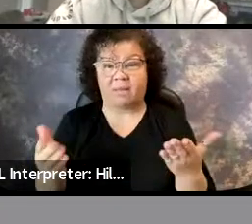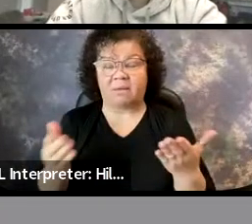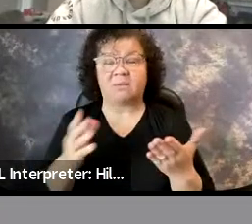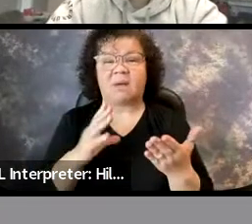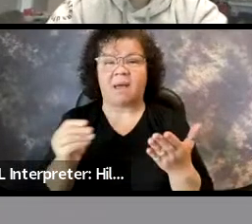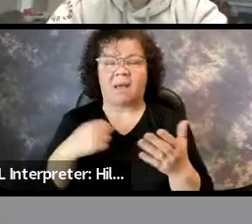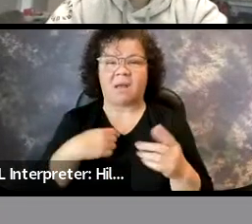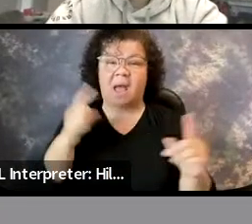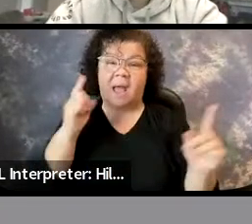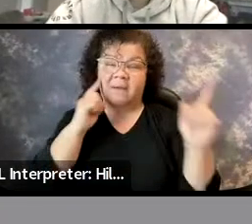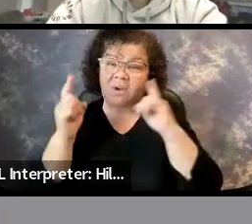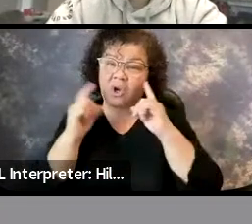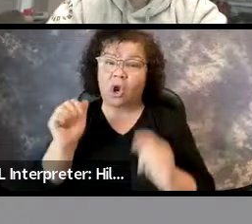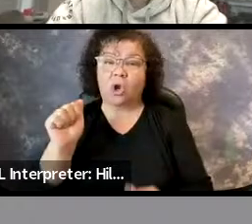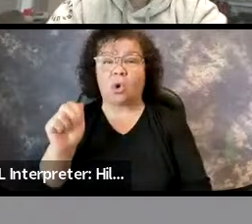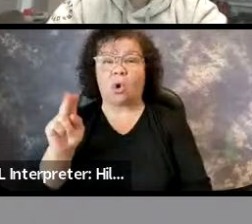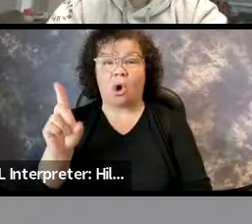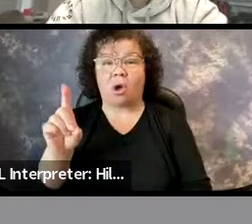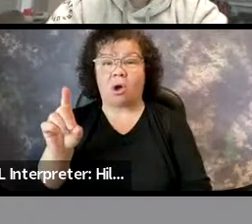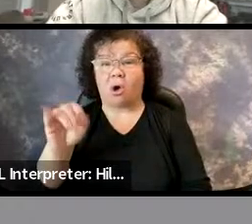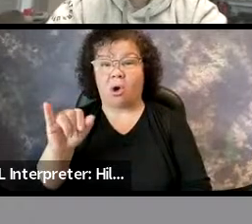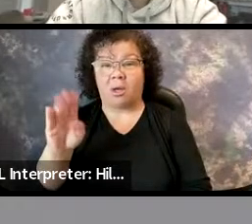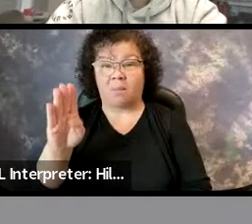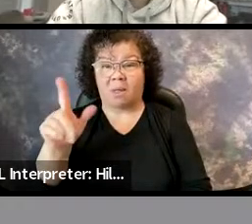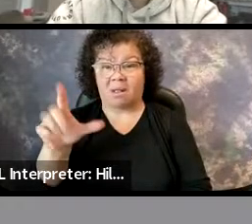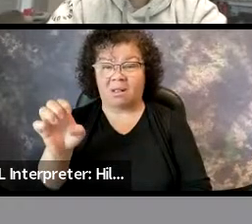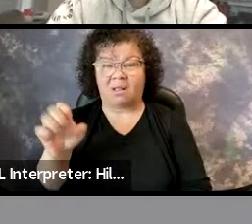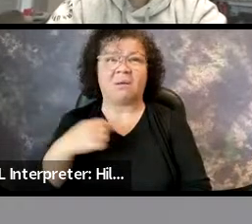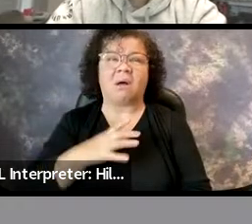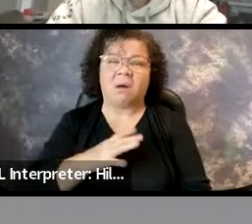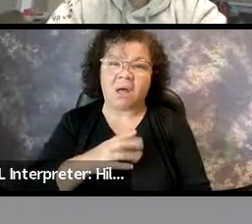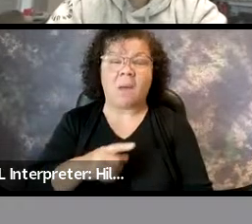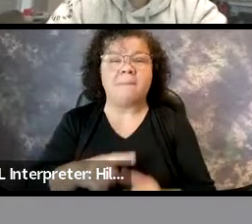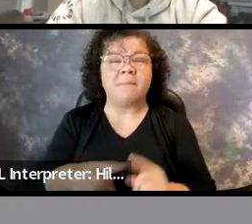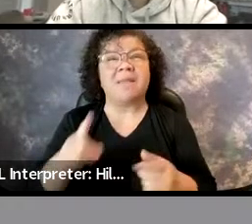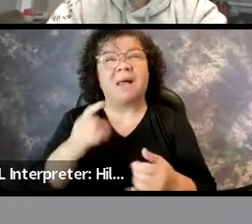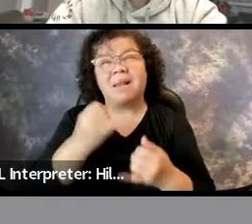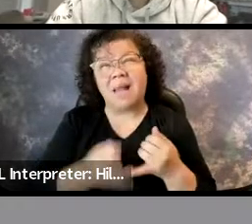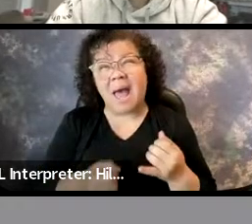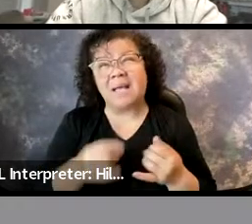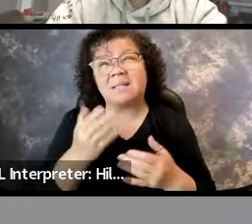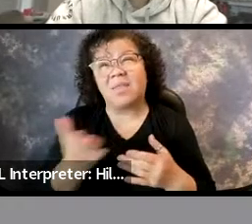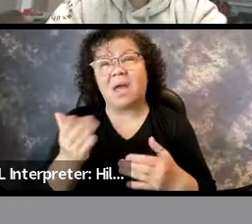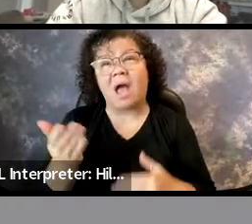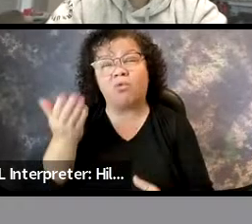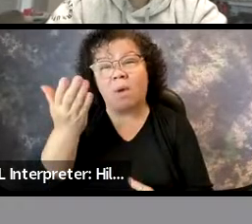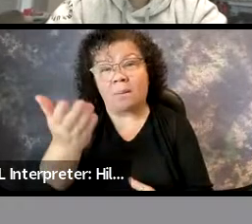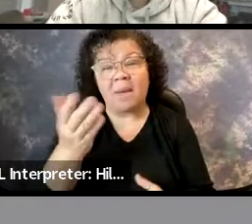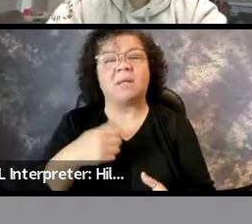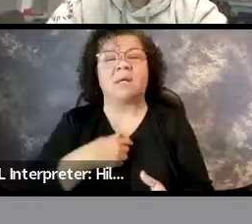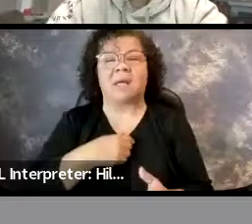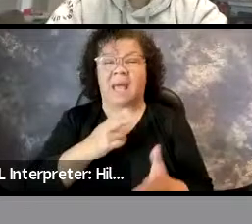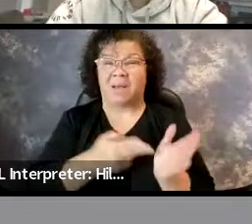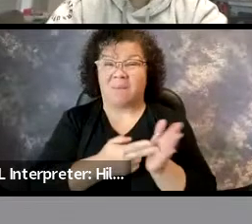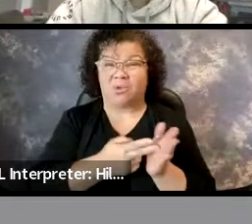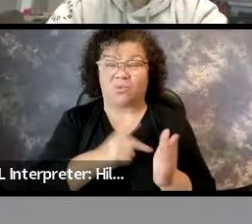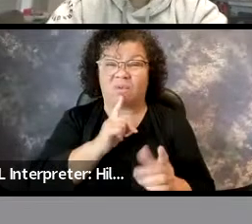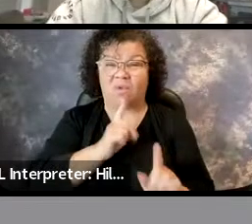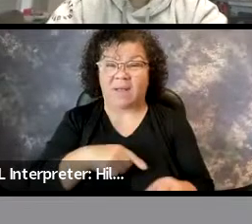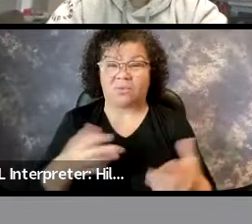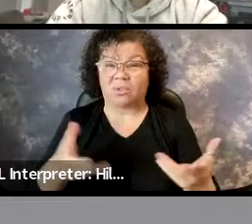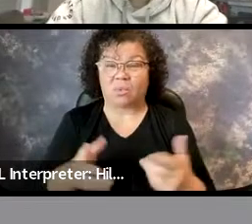I heard Audible, like love that one. But the question was, what's the last thing I recommended? And my truthful answer to that